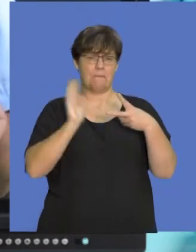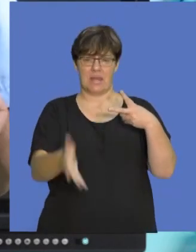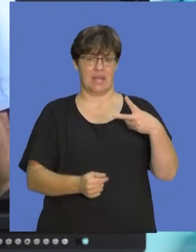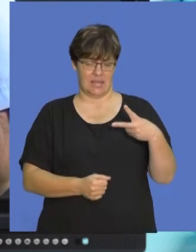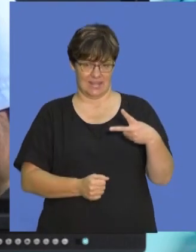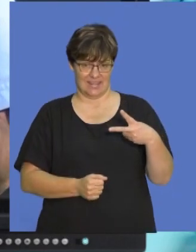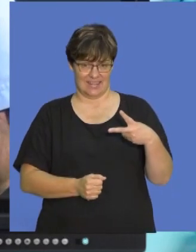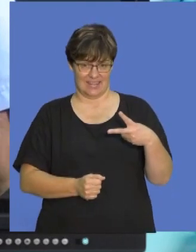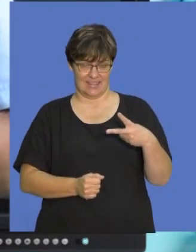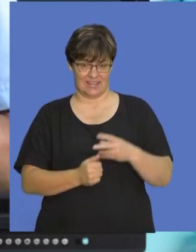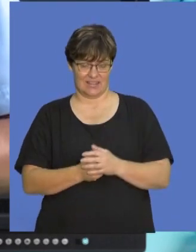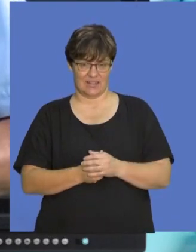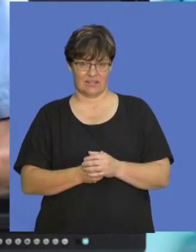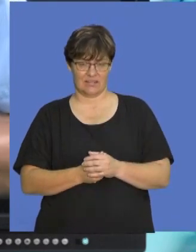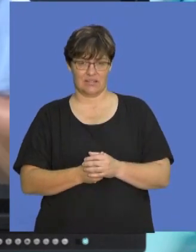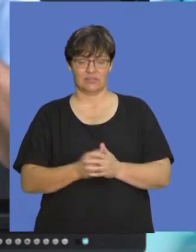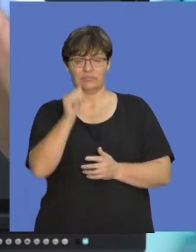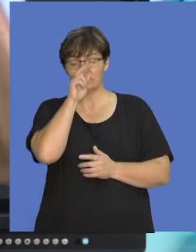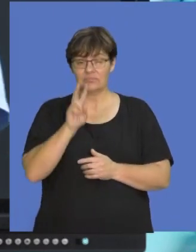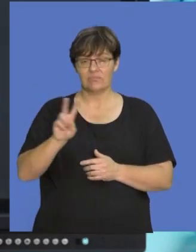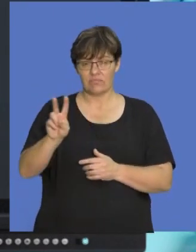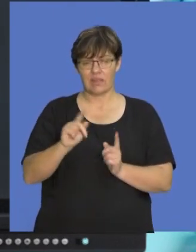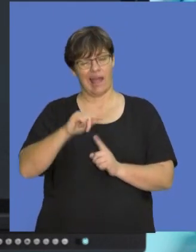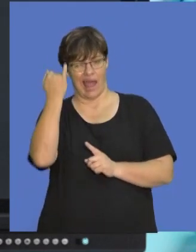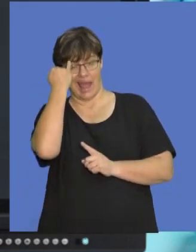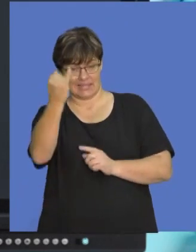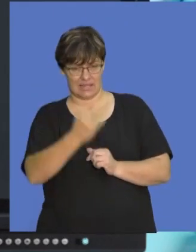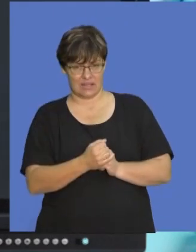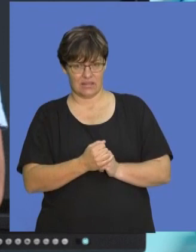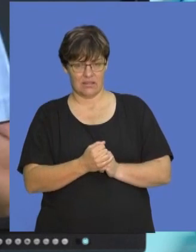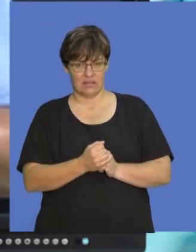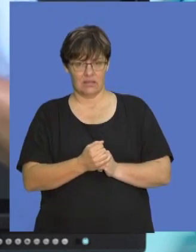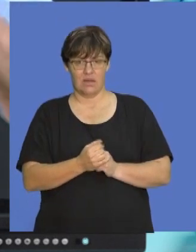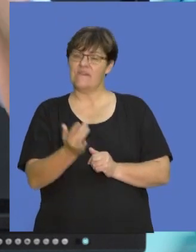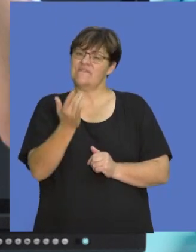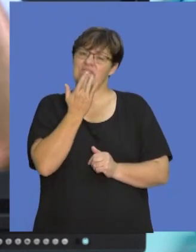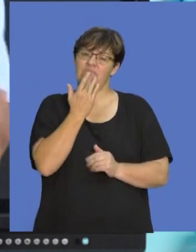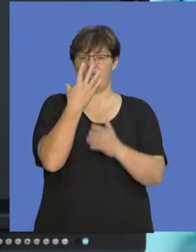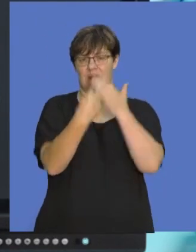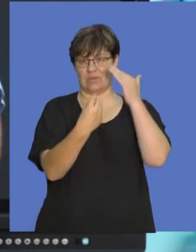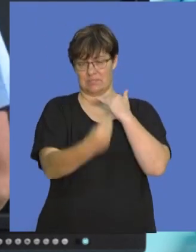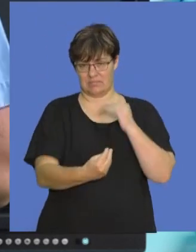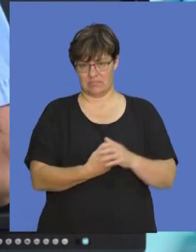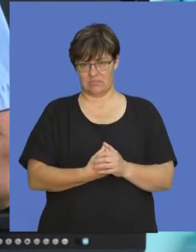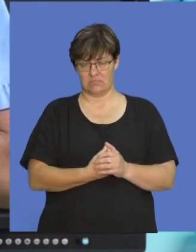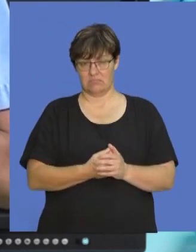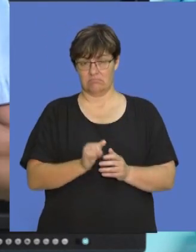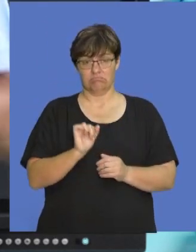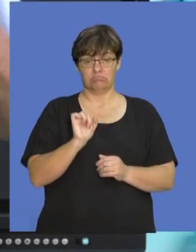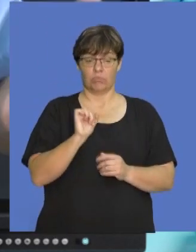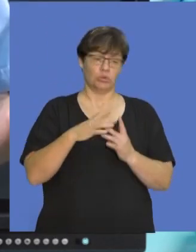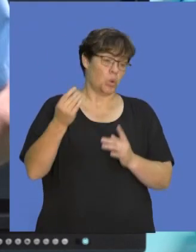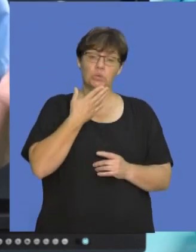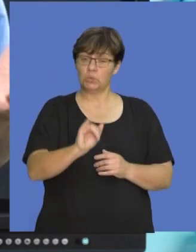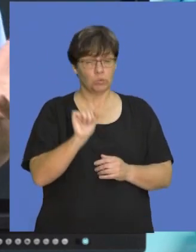or tails. Now, let's have a look at the next idea. What are the favorable outcomes? Now,